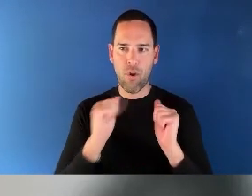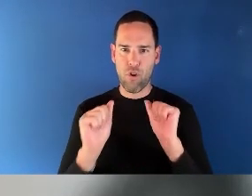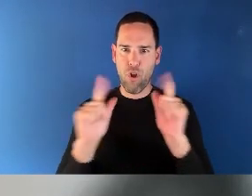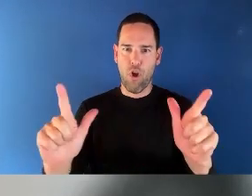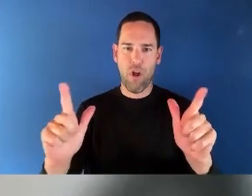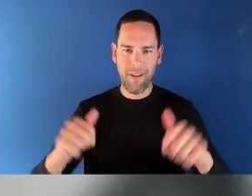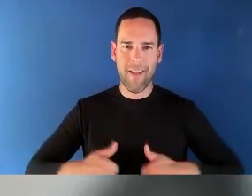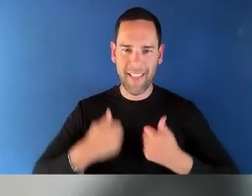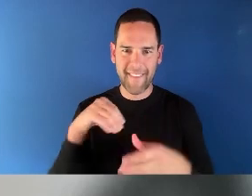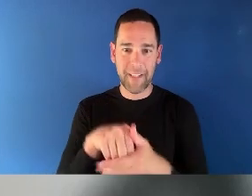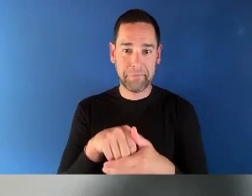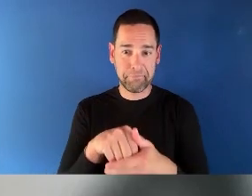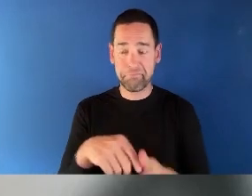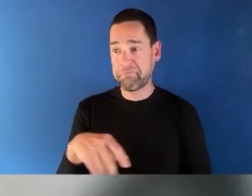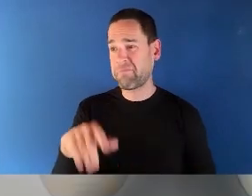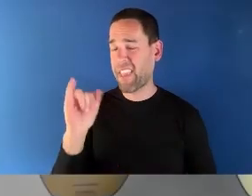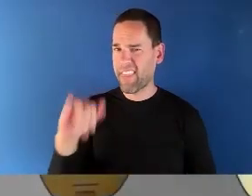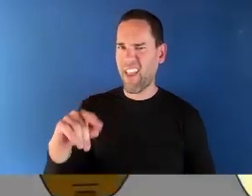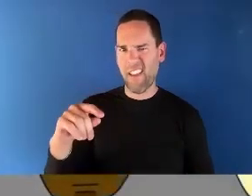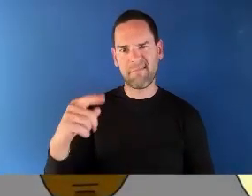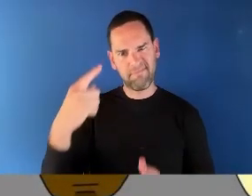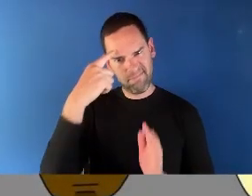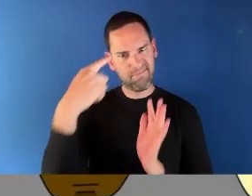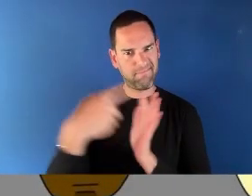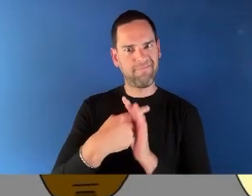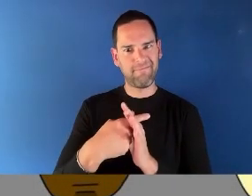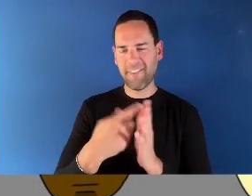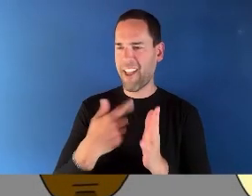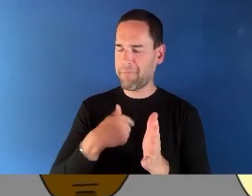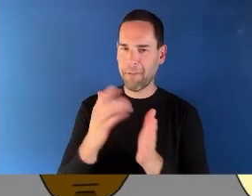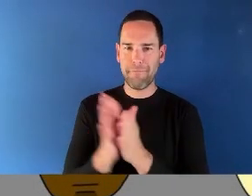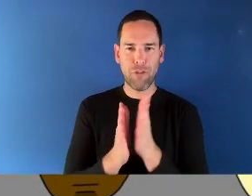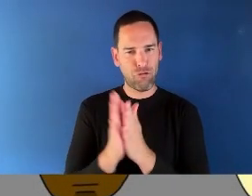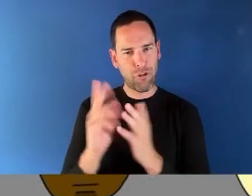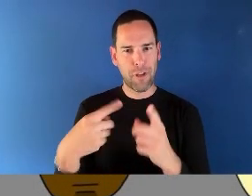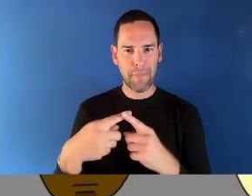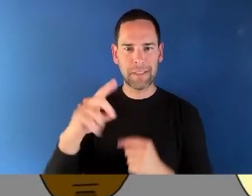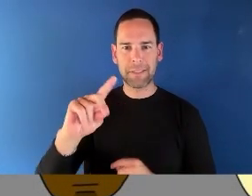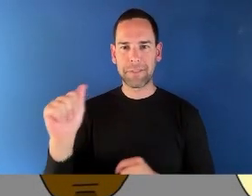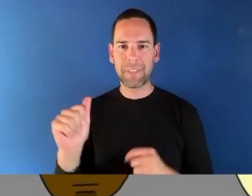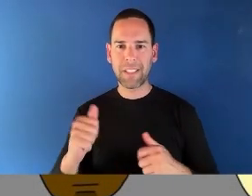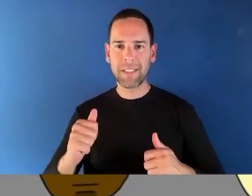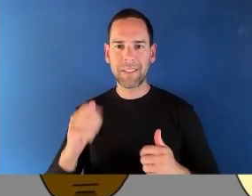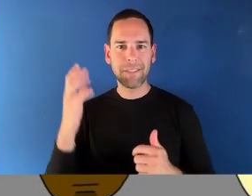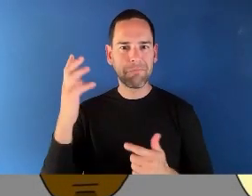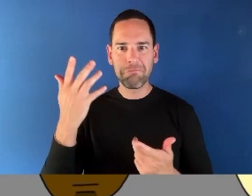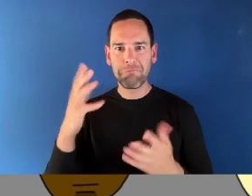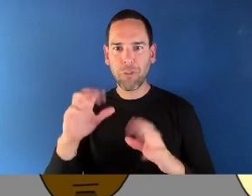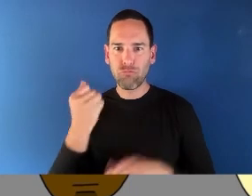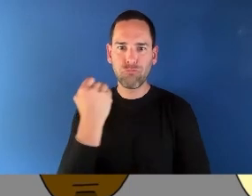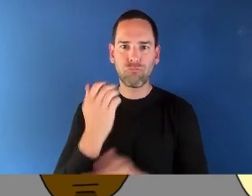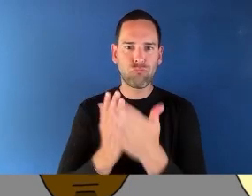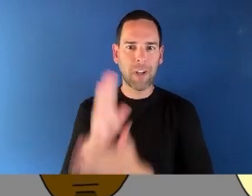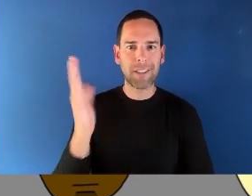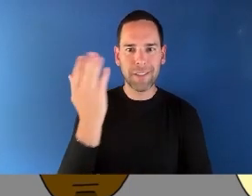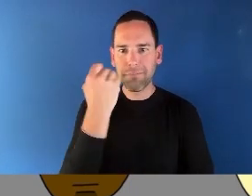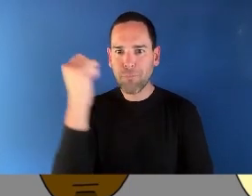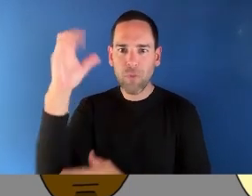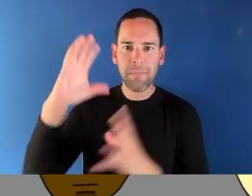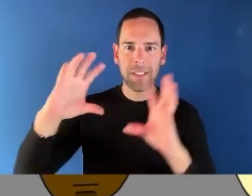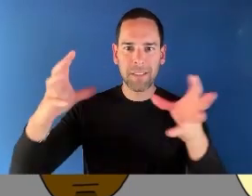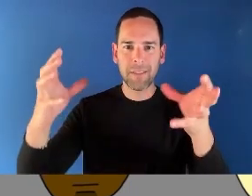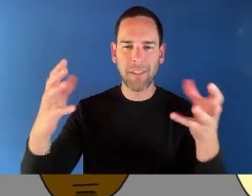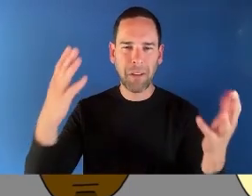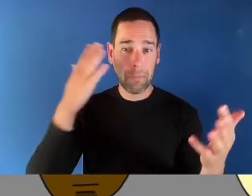I didn't necessarily see a lot of people who looked like me or had the same life experiences that I had. And once I